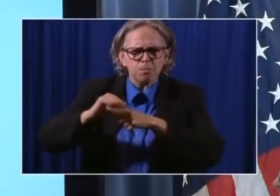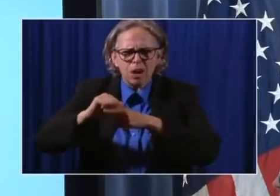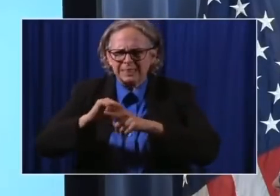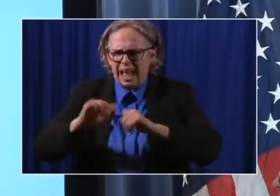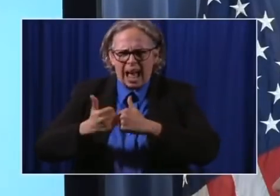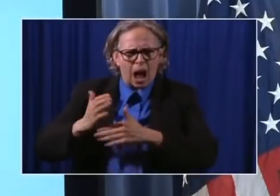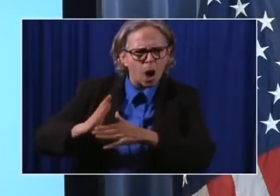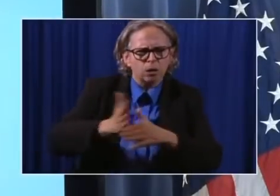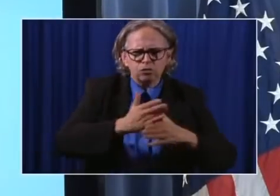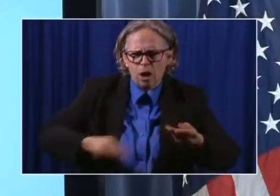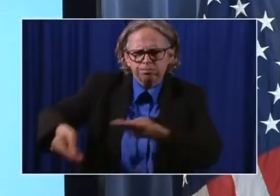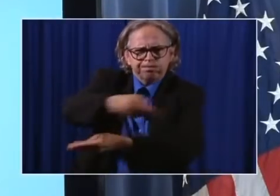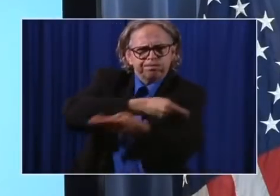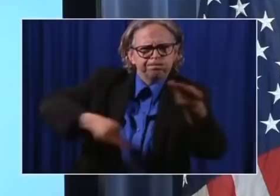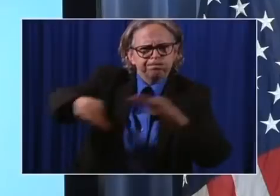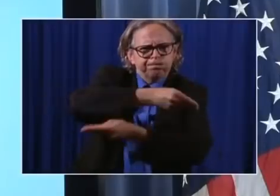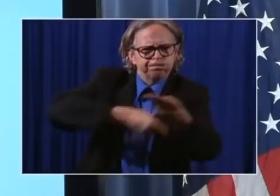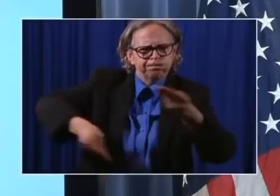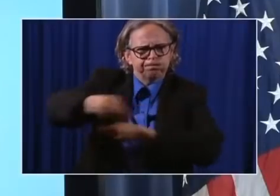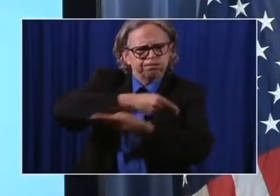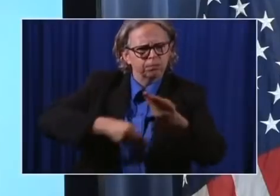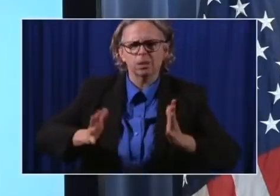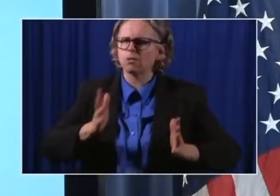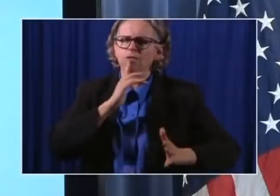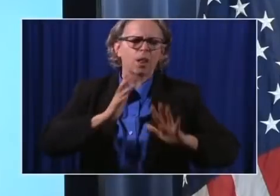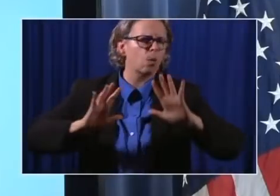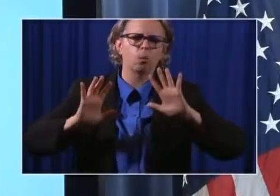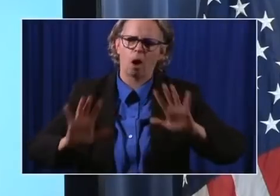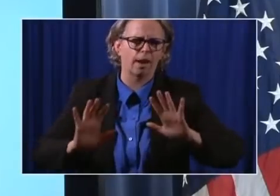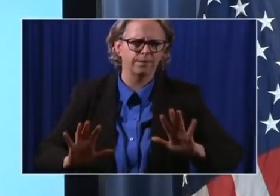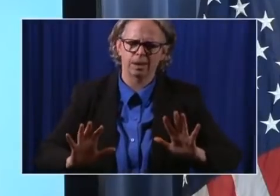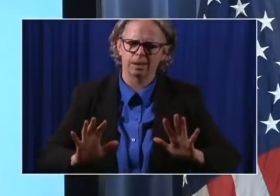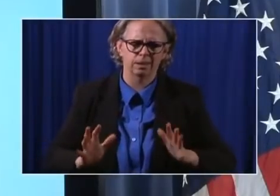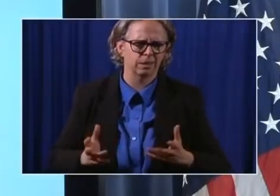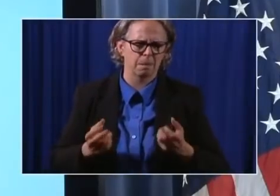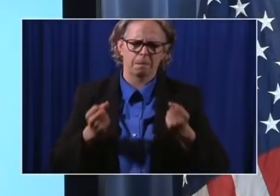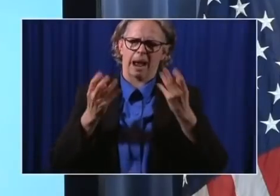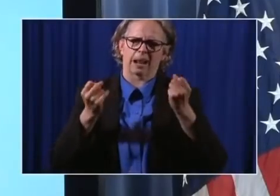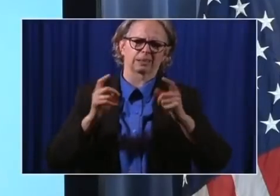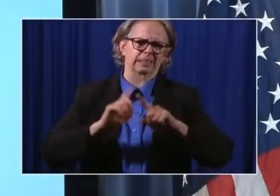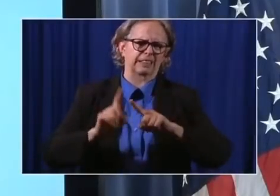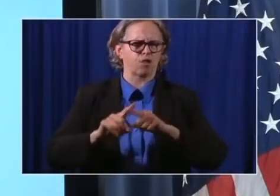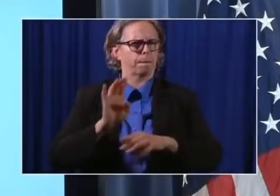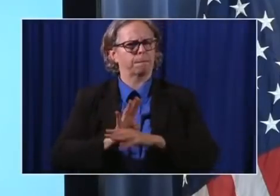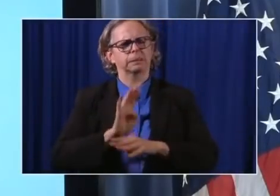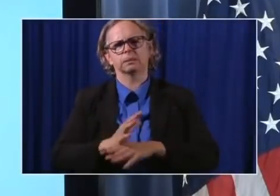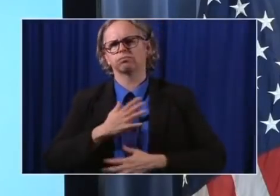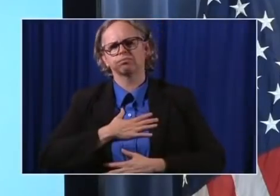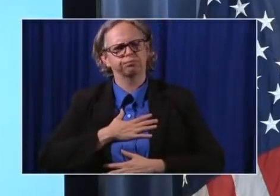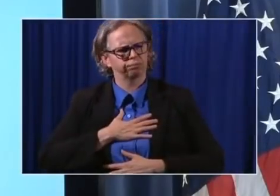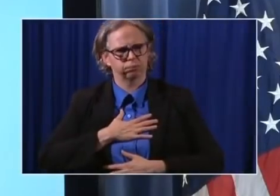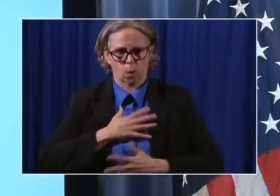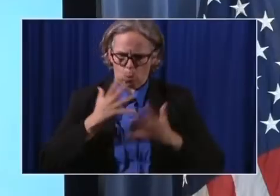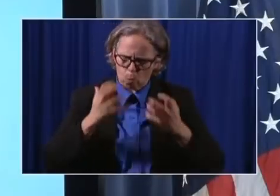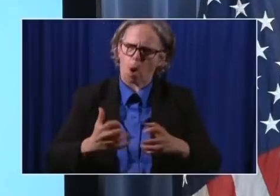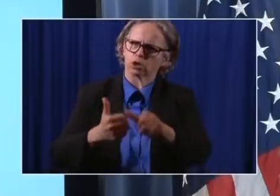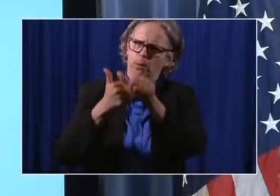a wonderful effort by so many businesses here to comply with the Division of Health